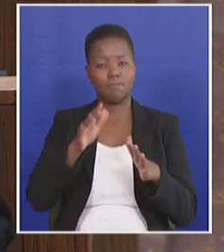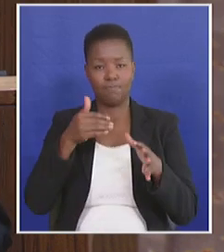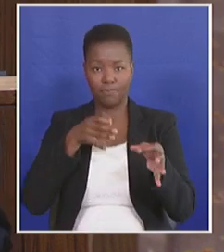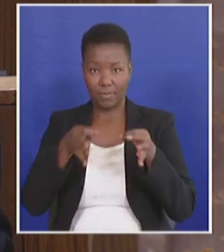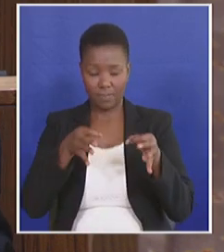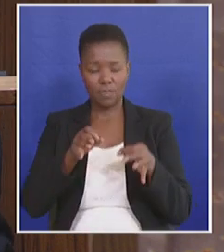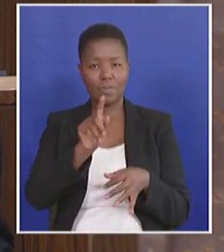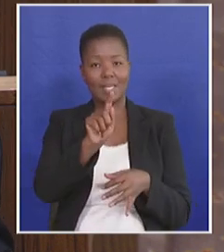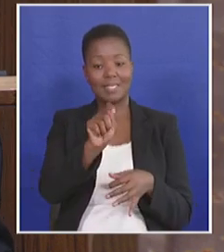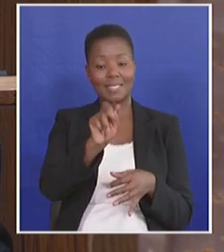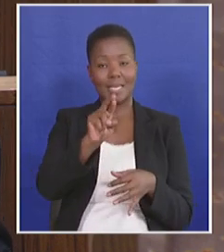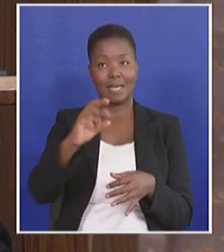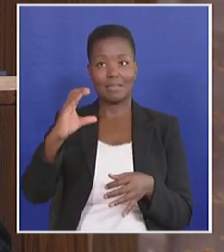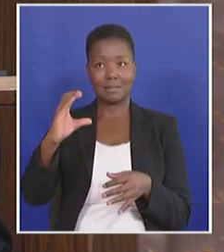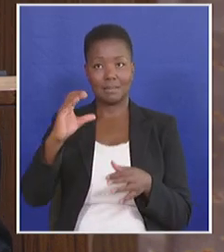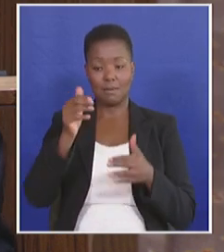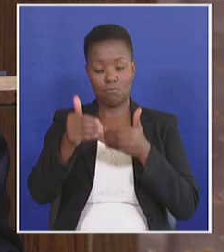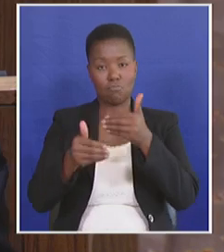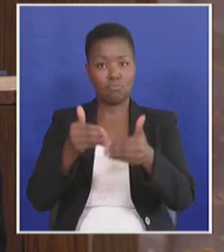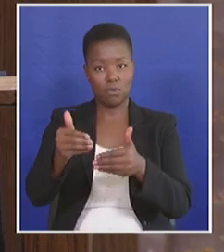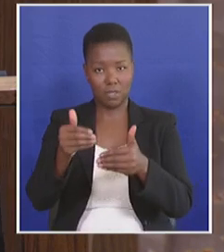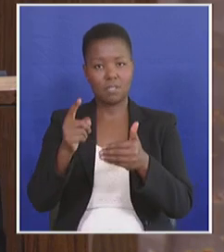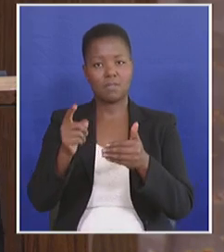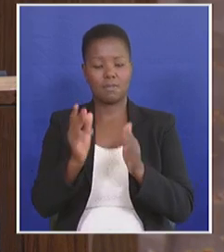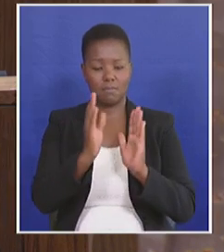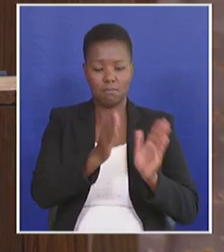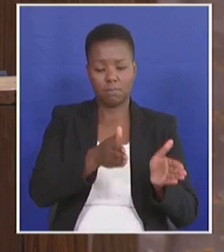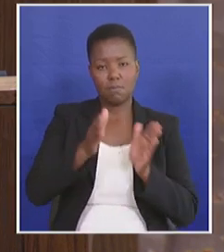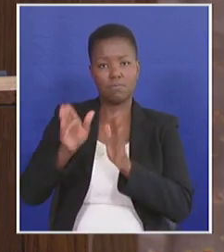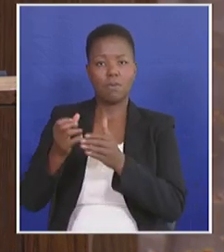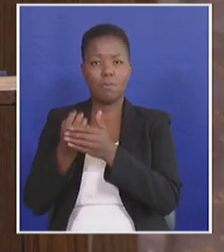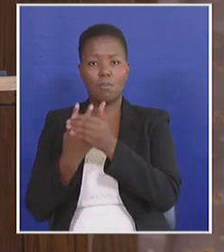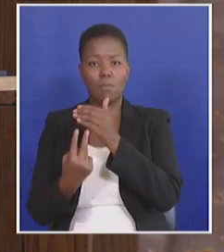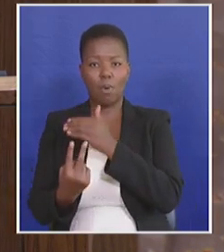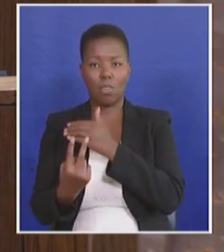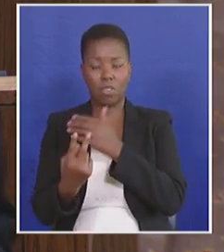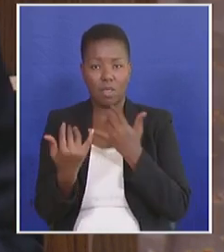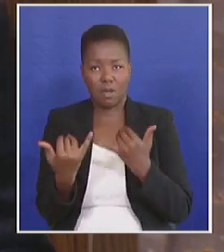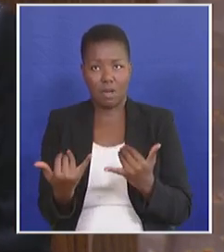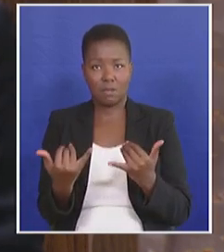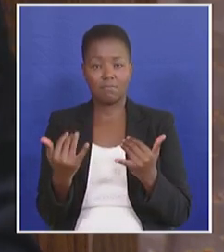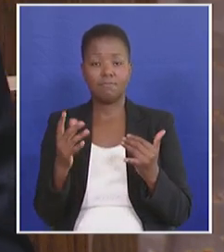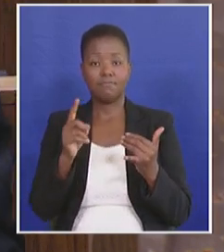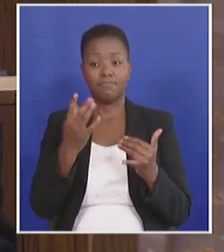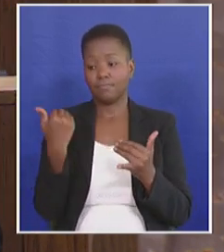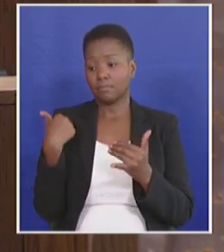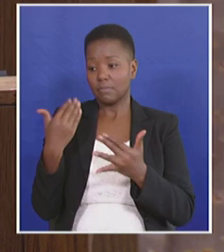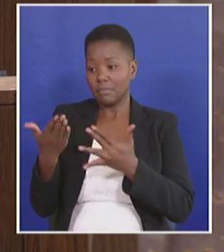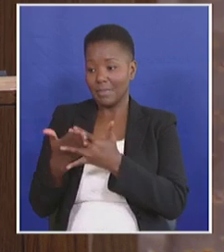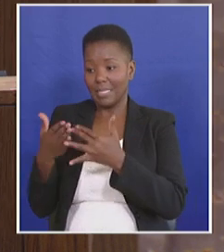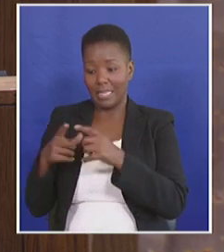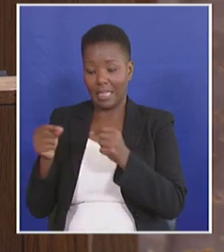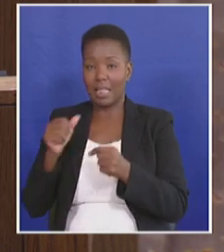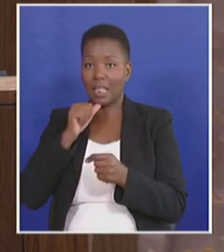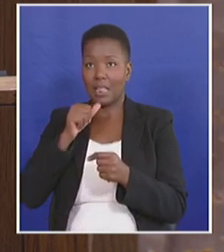sides. So in terms of the outstanding cases, it was both people who had been committing